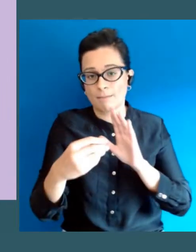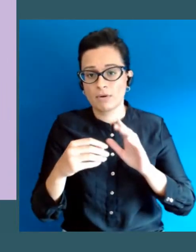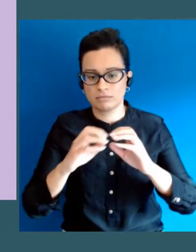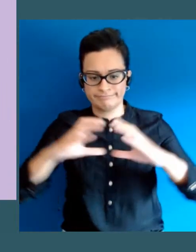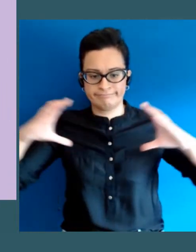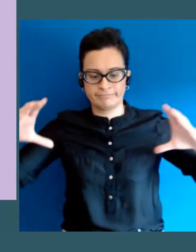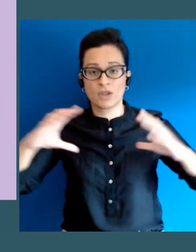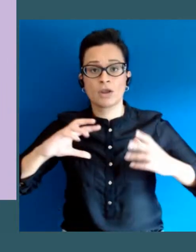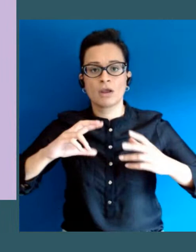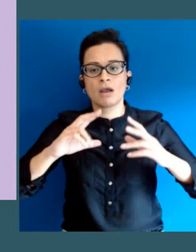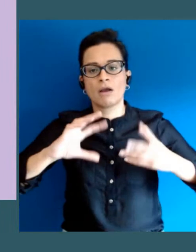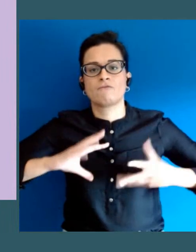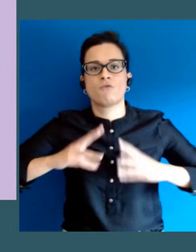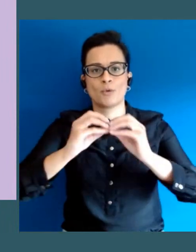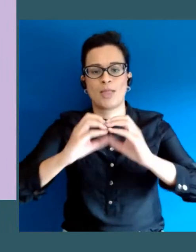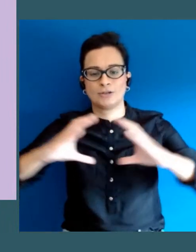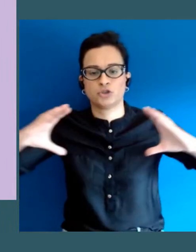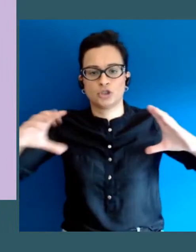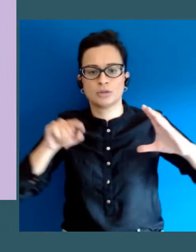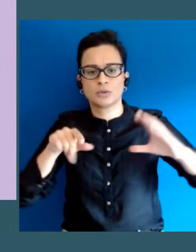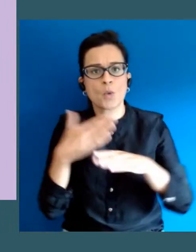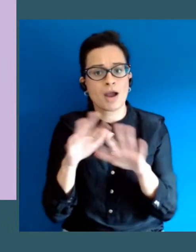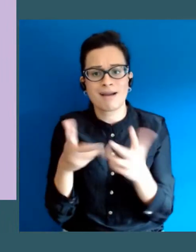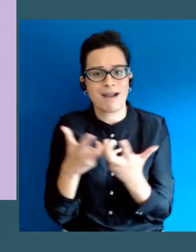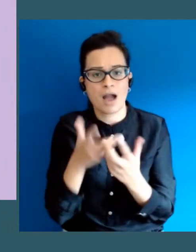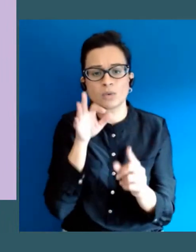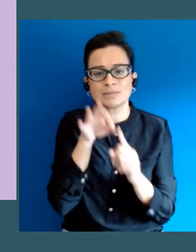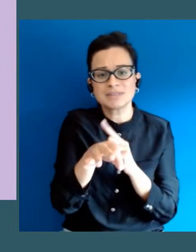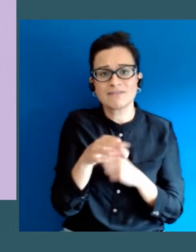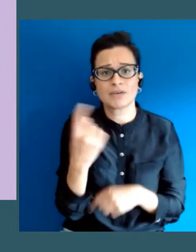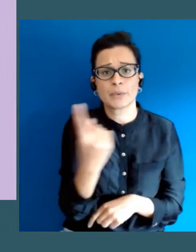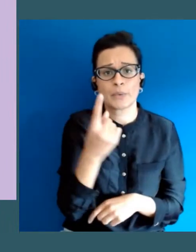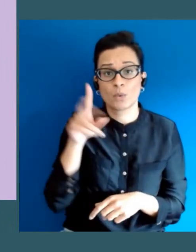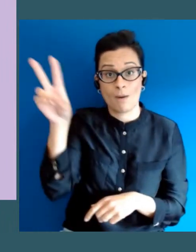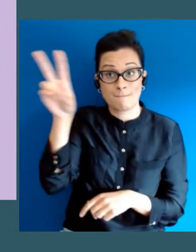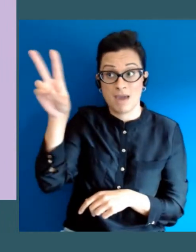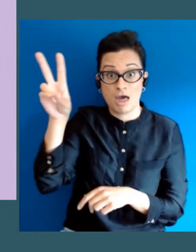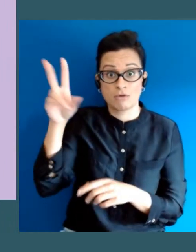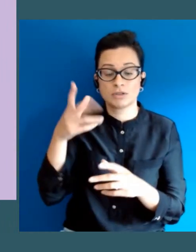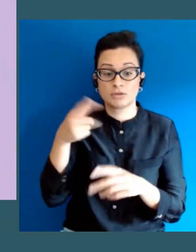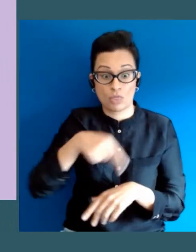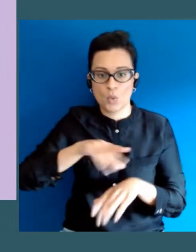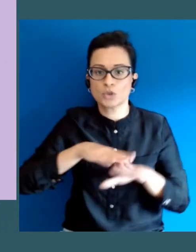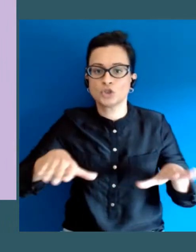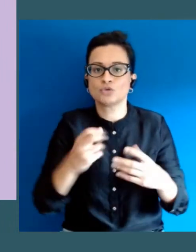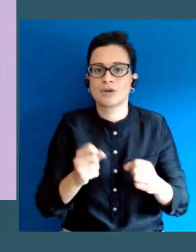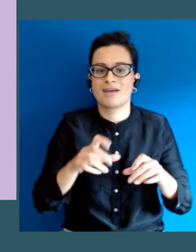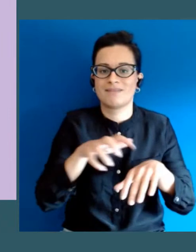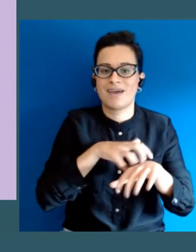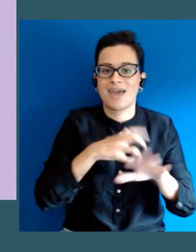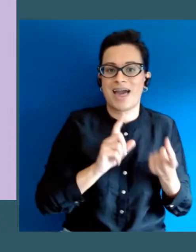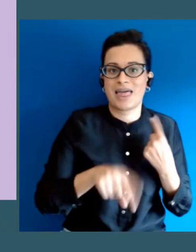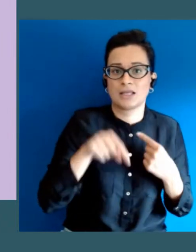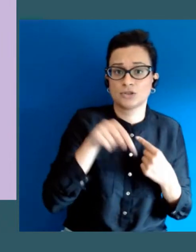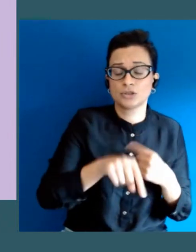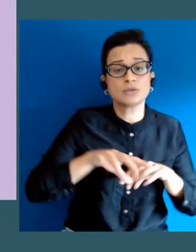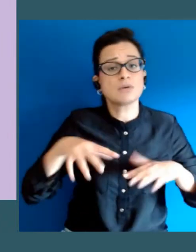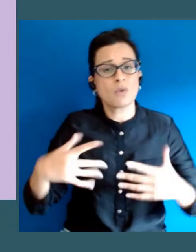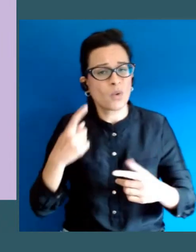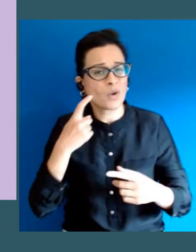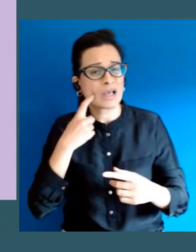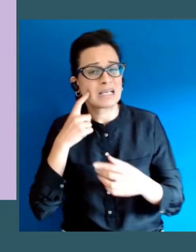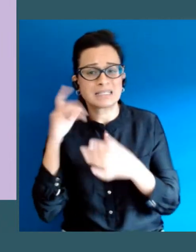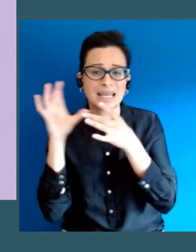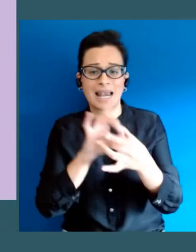might work. And this is specifically for parents of children with food allergy, although you could easily apply it, and we can look at some